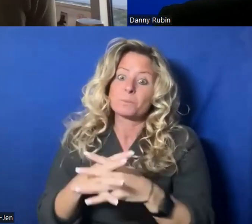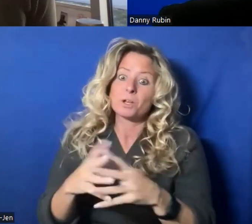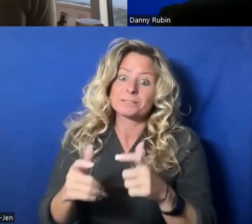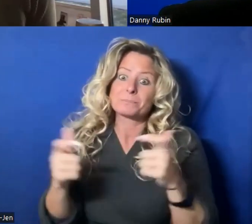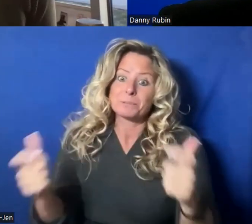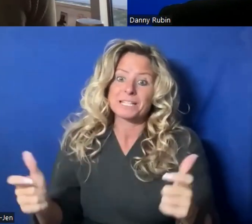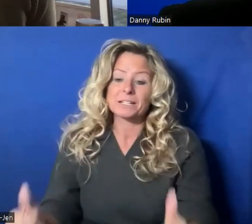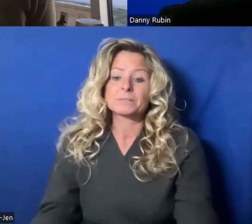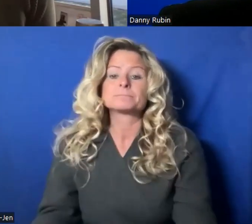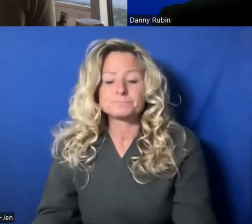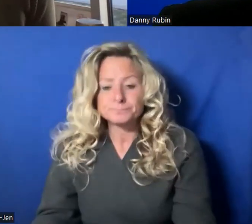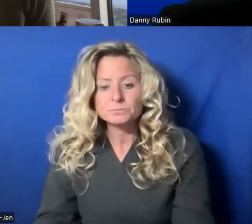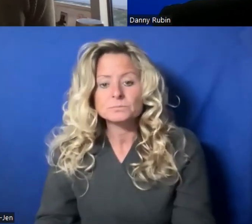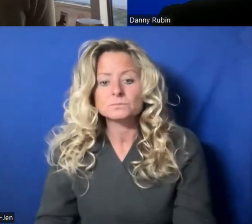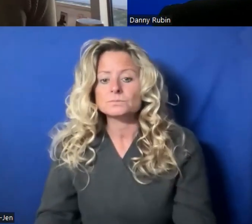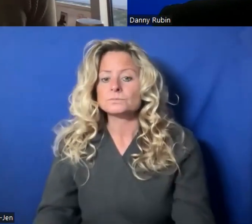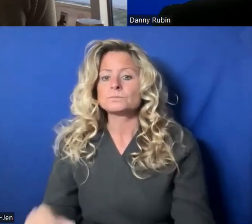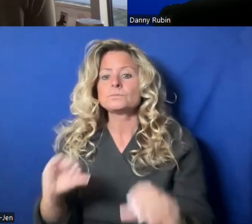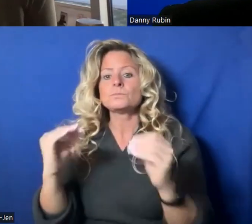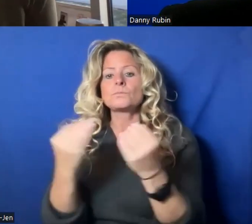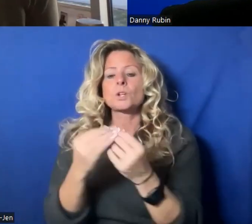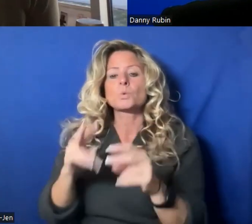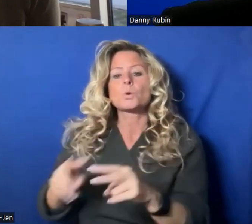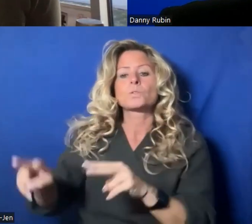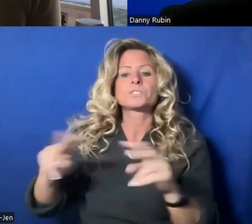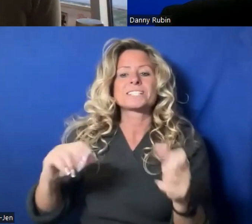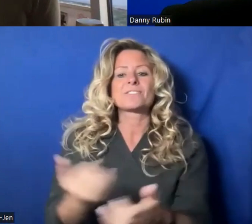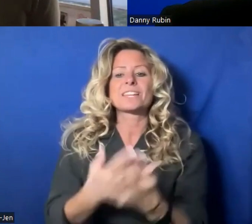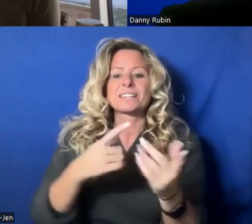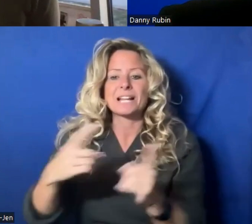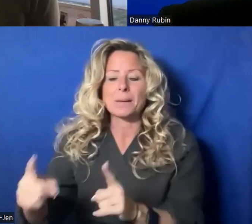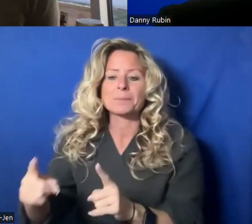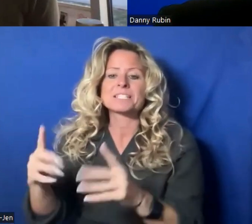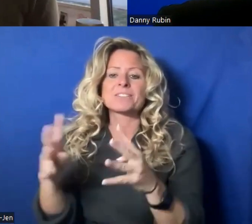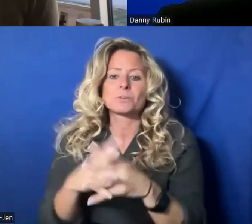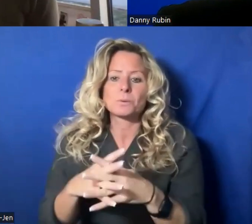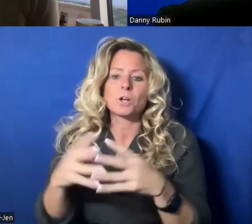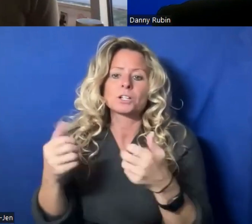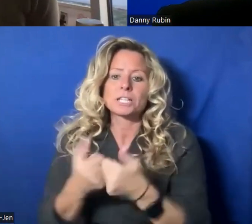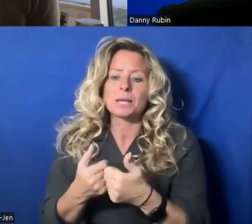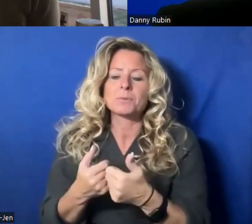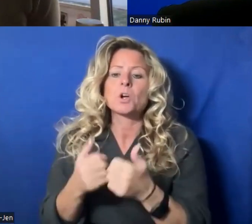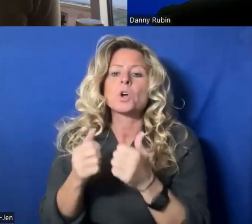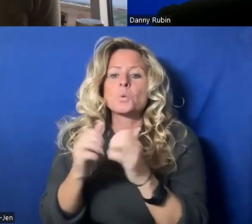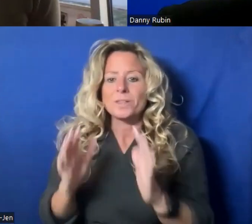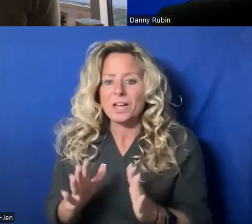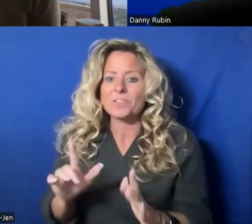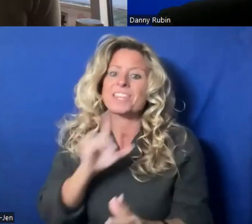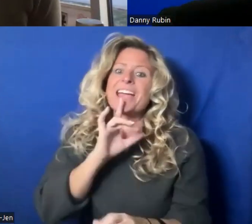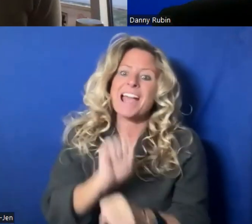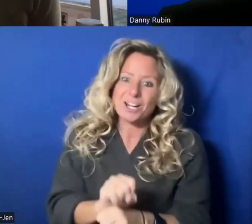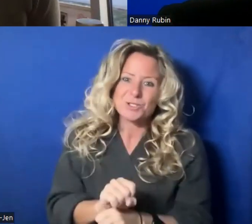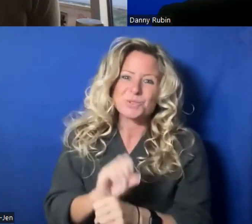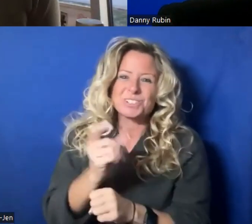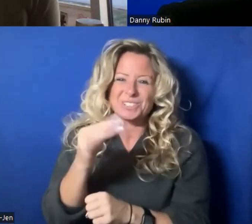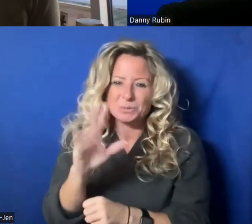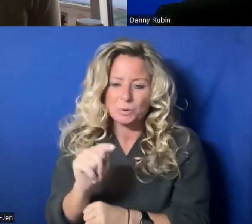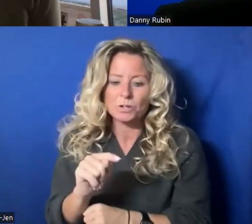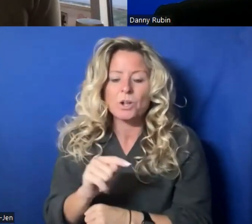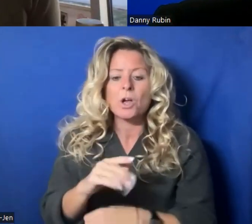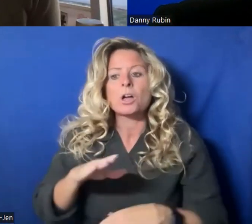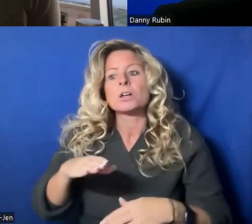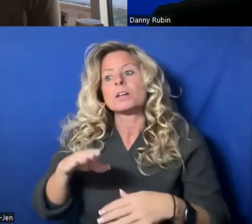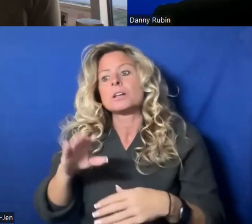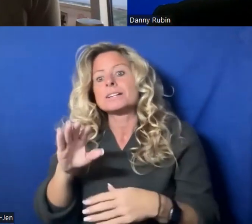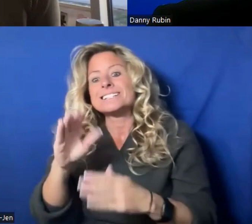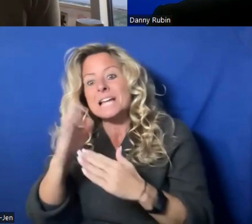office, we oversee everything that happens at a football game that is not the actual sport. So anything that goes on the field during a timeout,